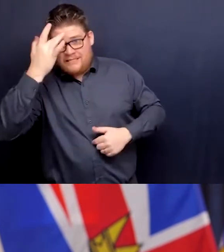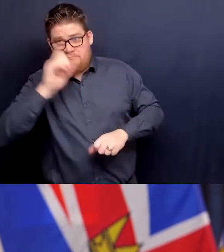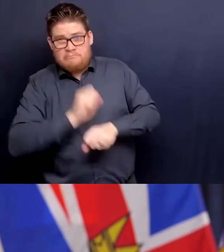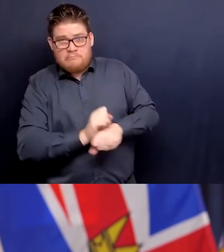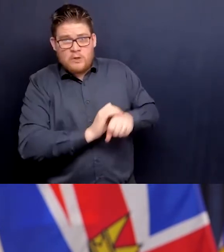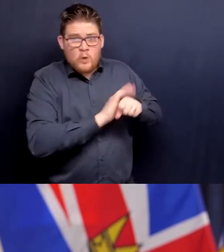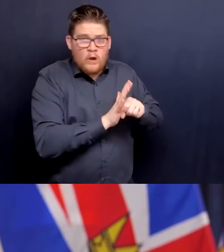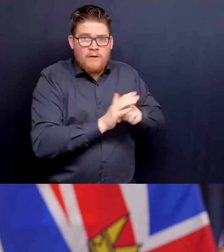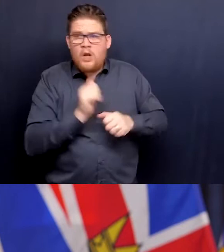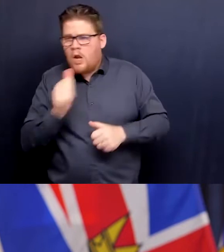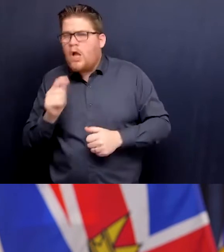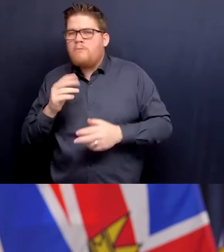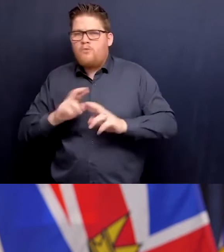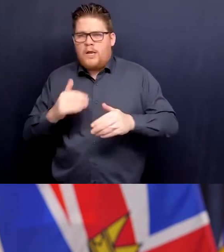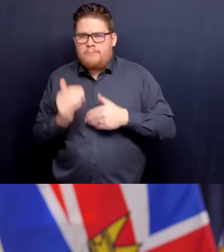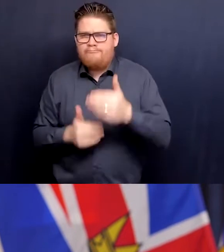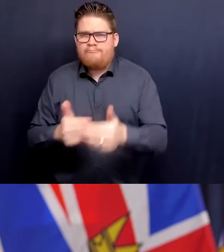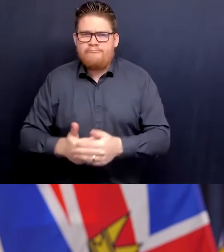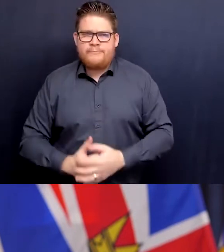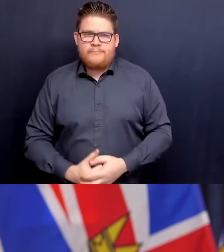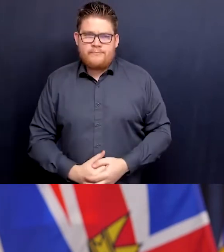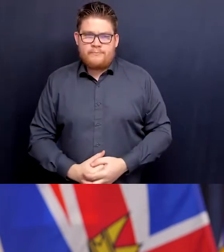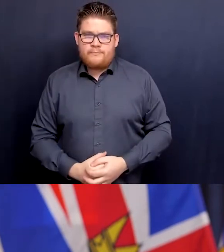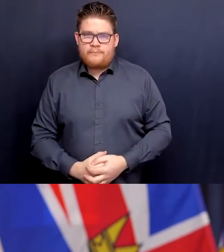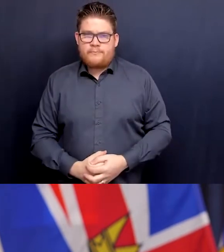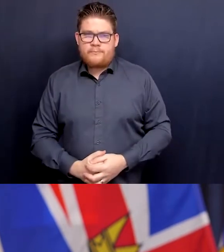required. And as of this morning,